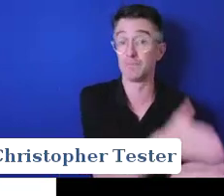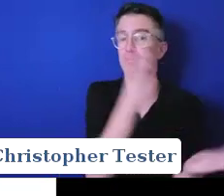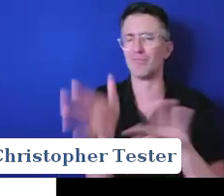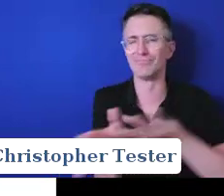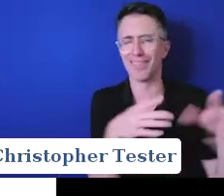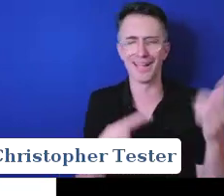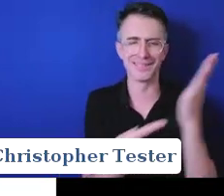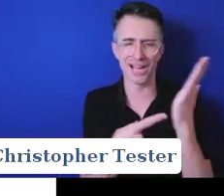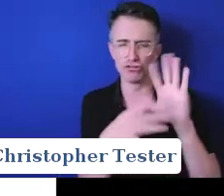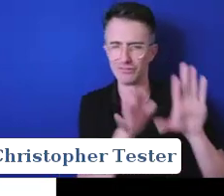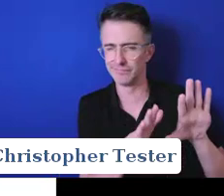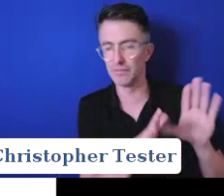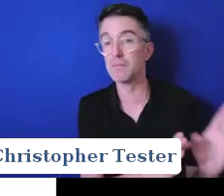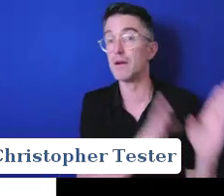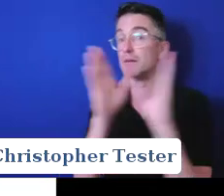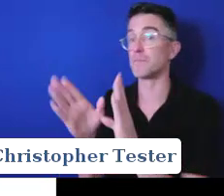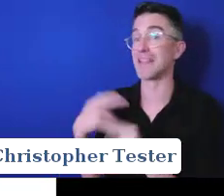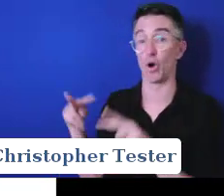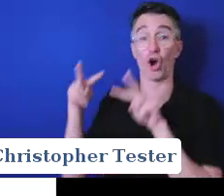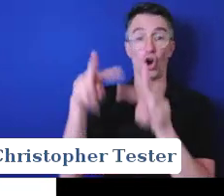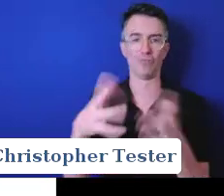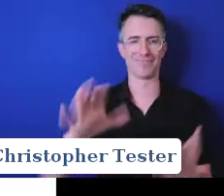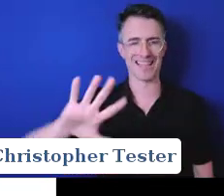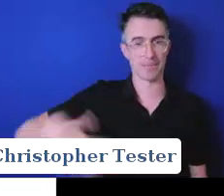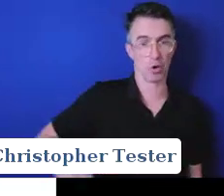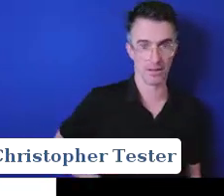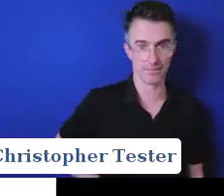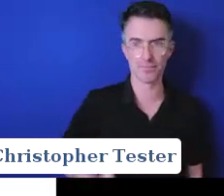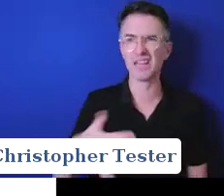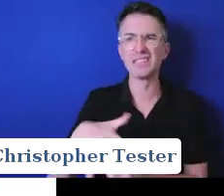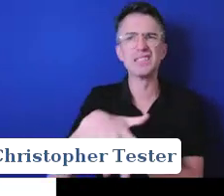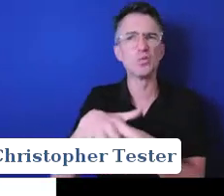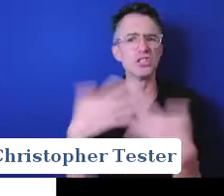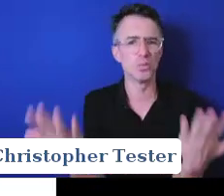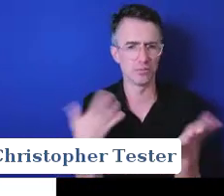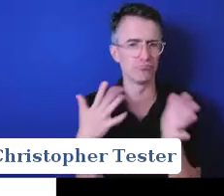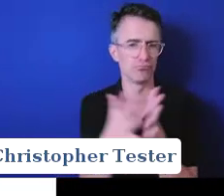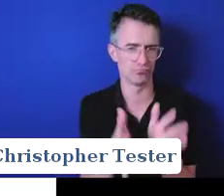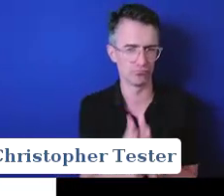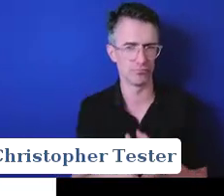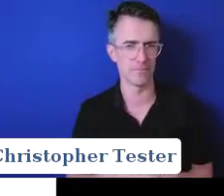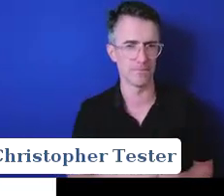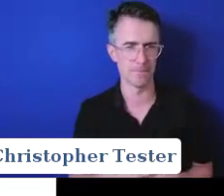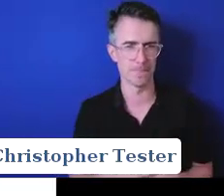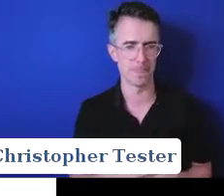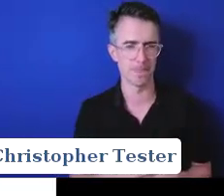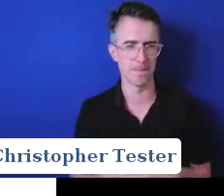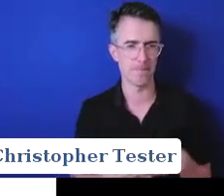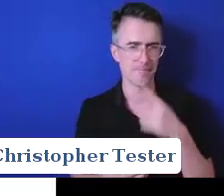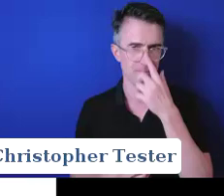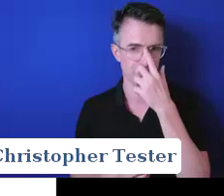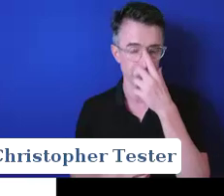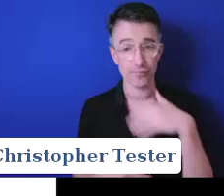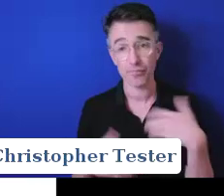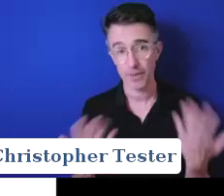Could you take us from there? Thank you very much. Thank you for